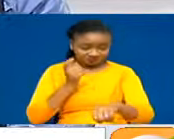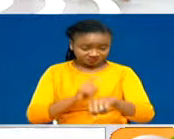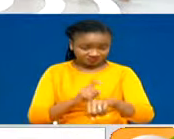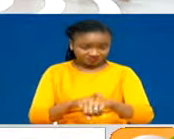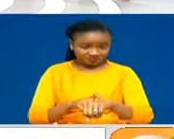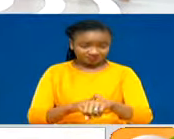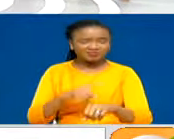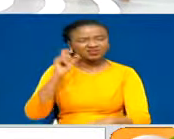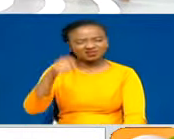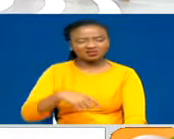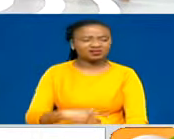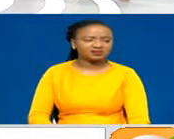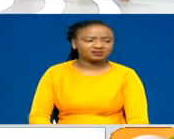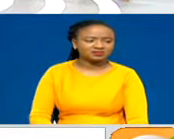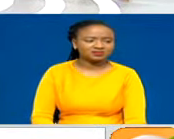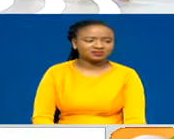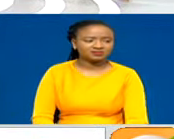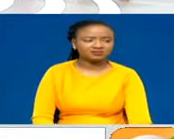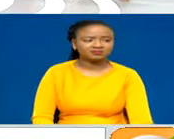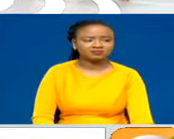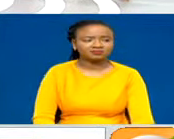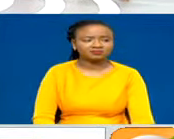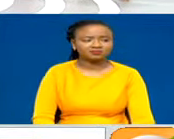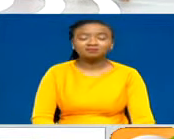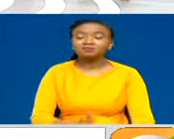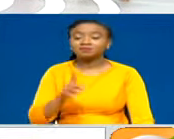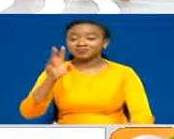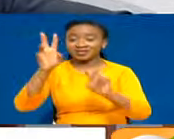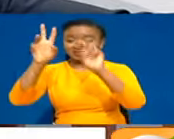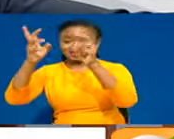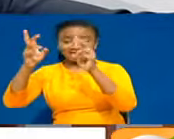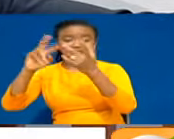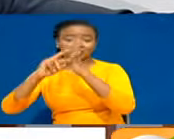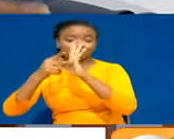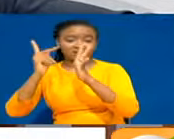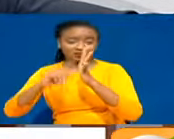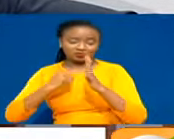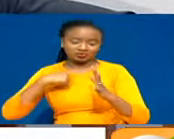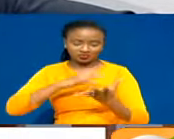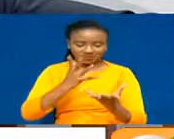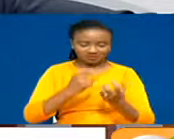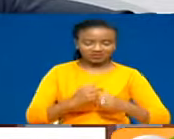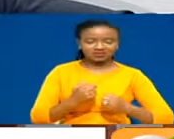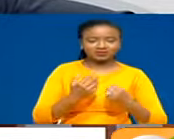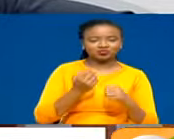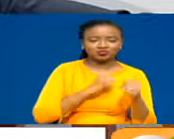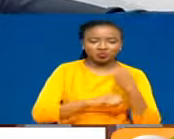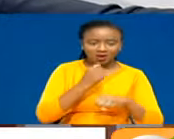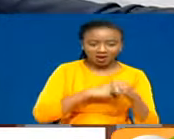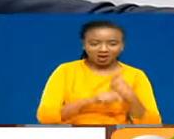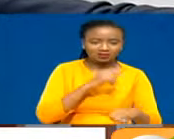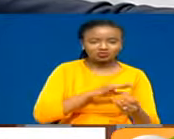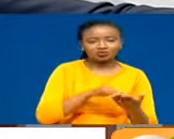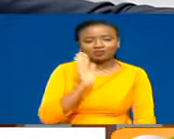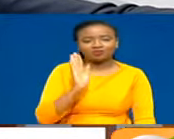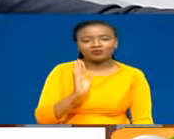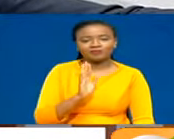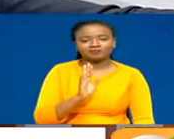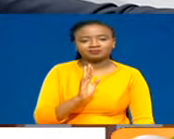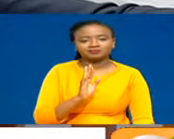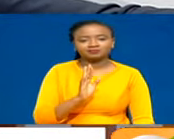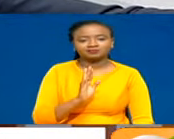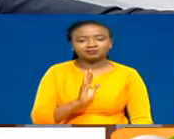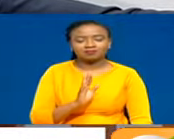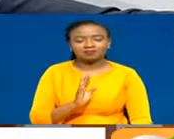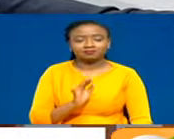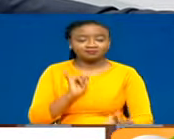Of course. Yeah. Those titles mean that we have to do more. Yeah, that's how it